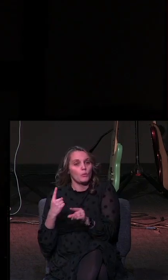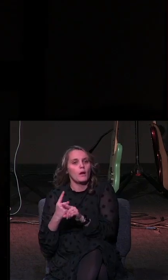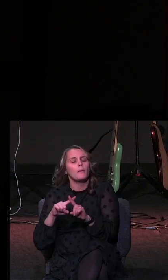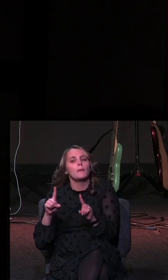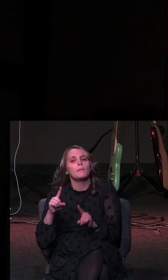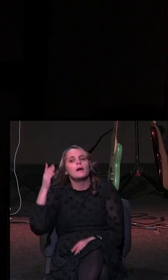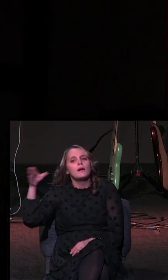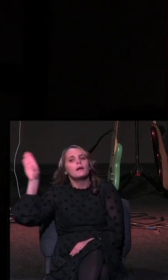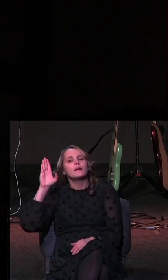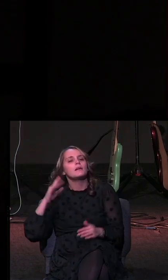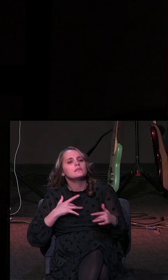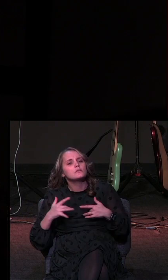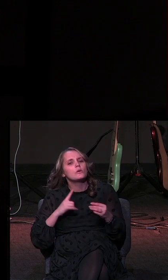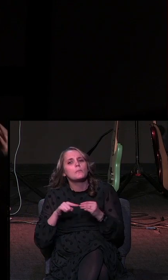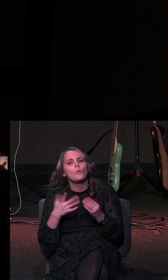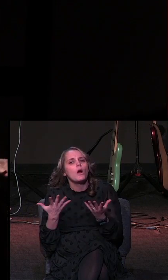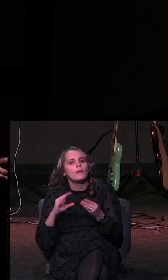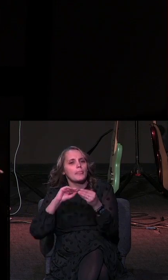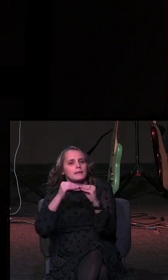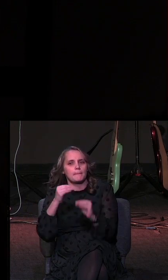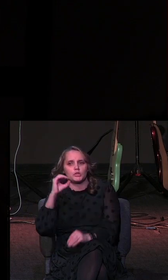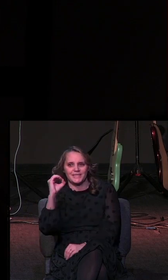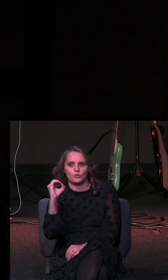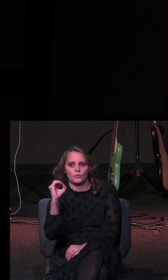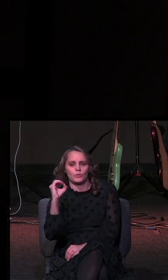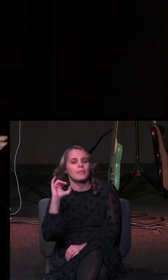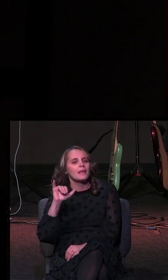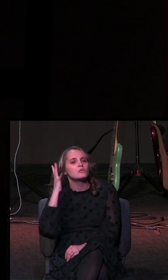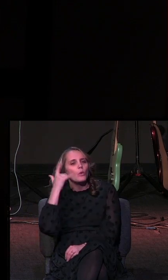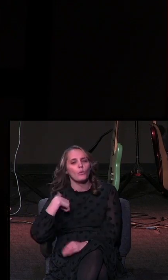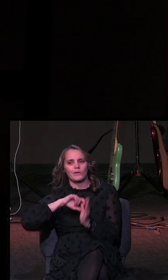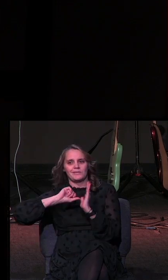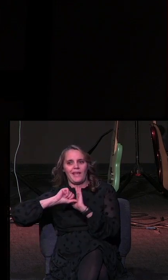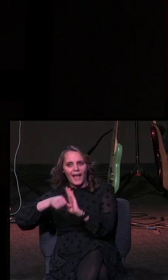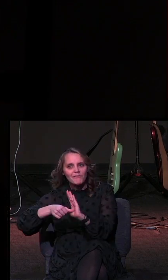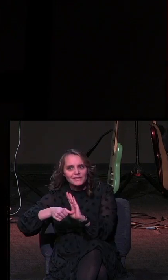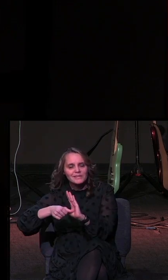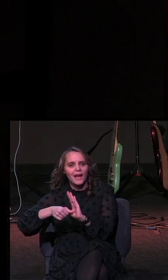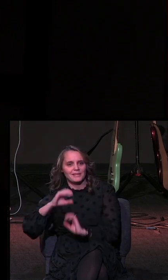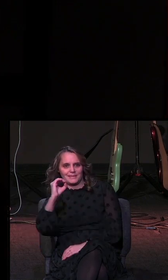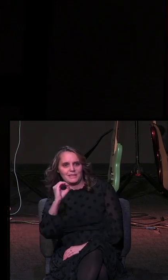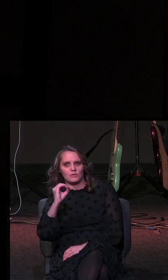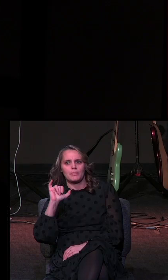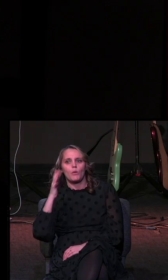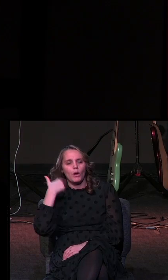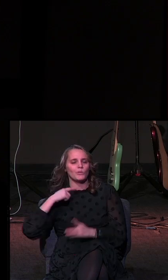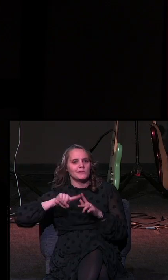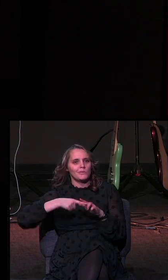number zero. That's why we talk about it so much around here. It's why we started this whole network called the Zero